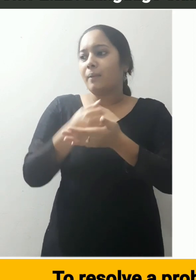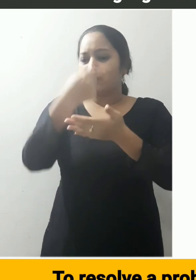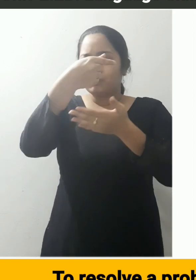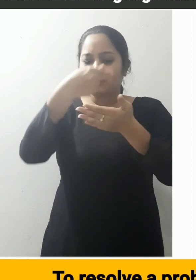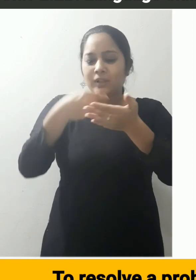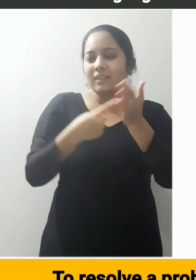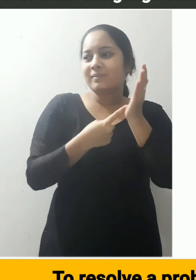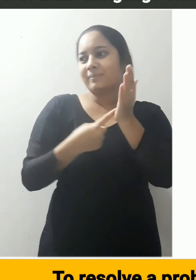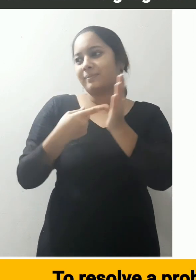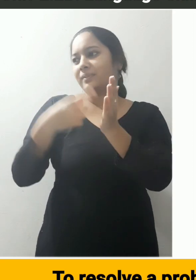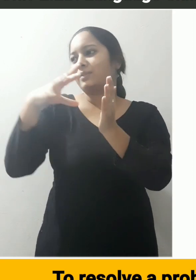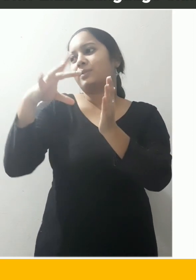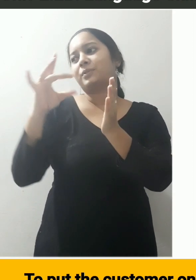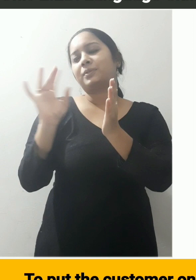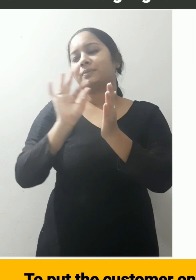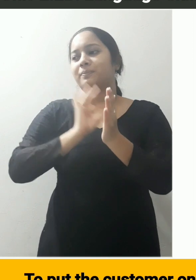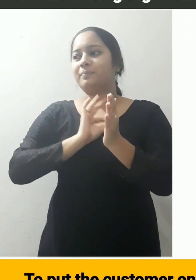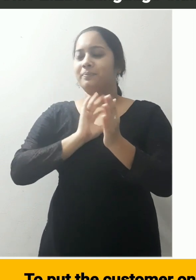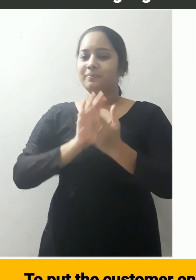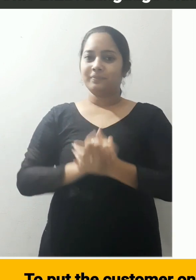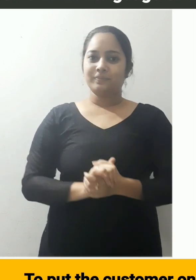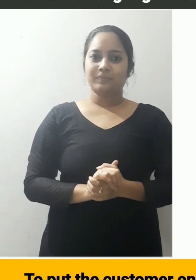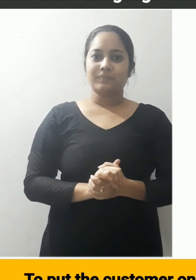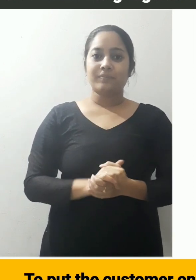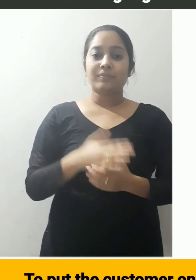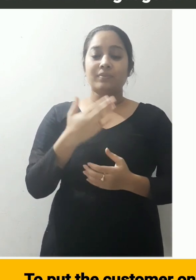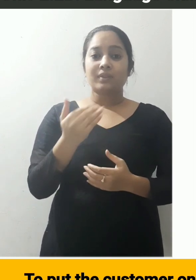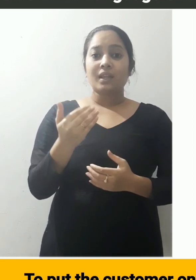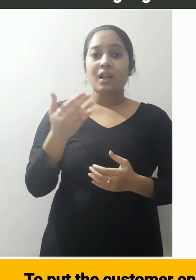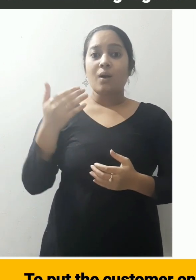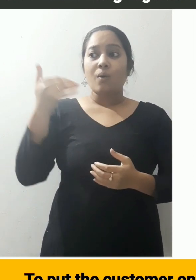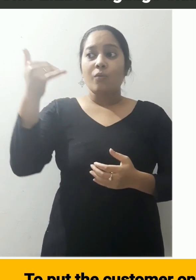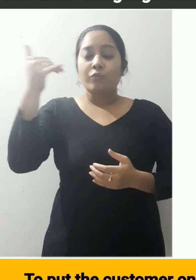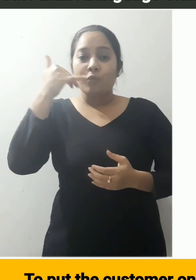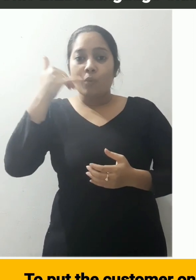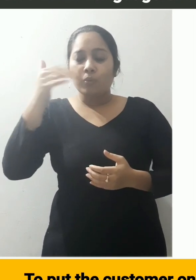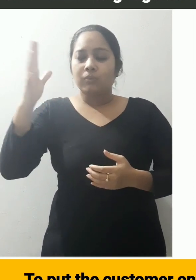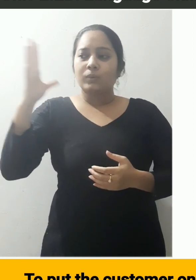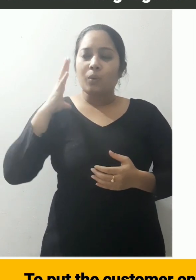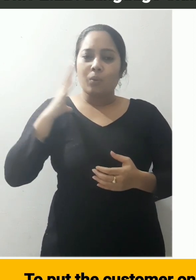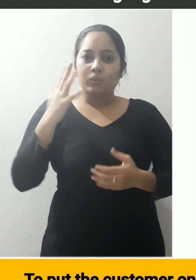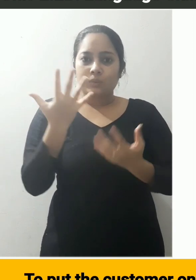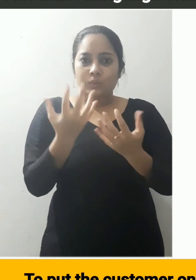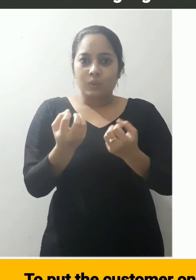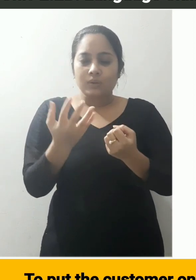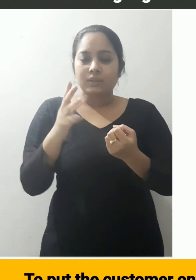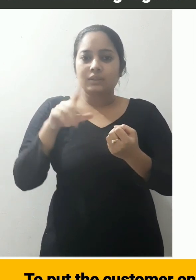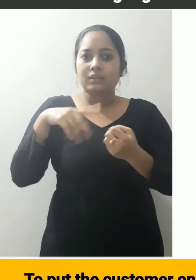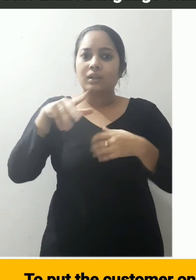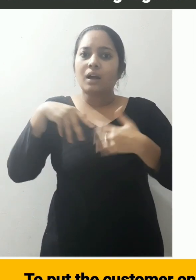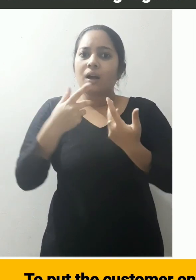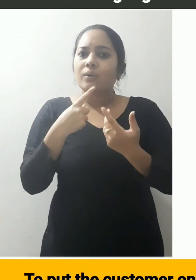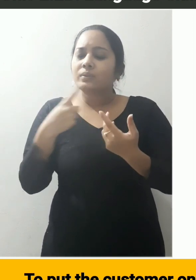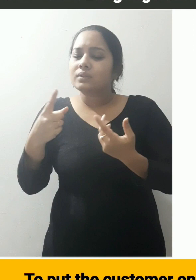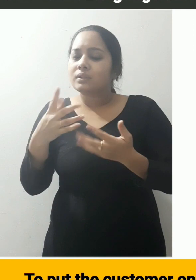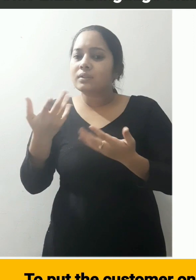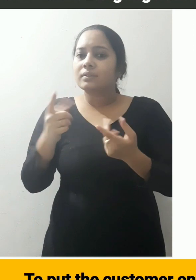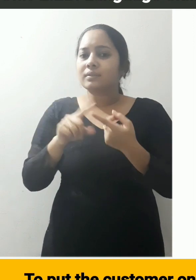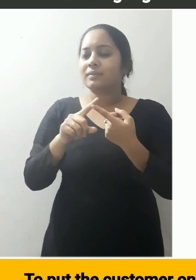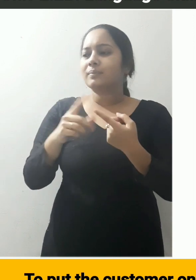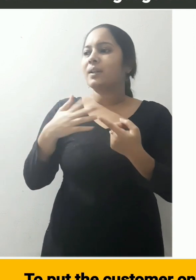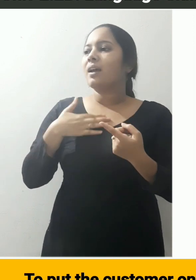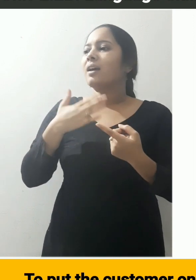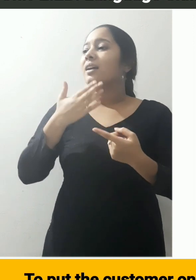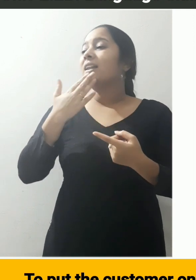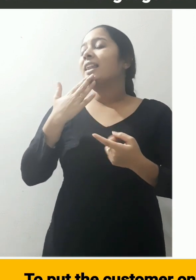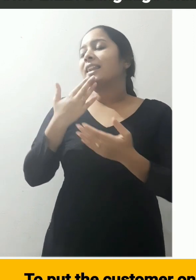for you. To put the customer on hold. Number 1, we appreciate your